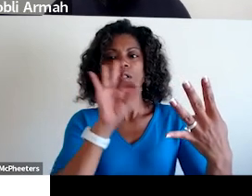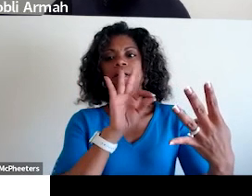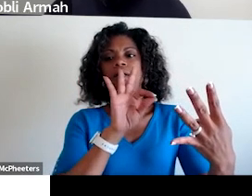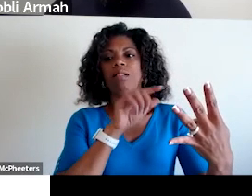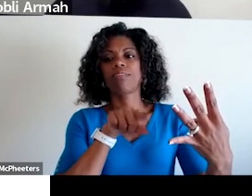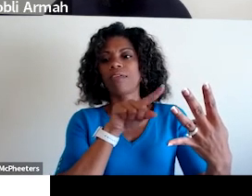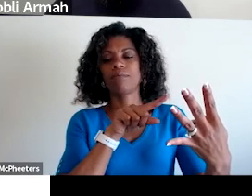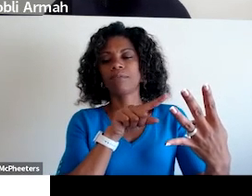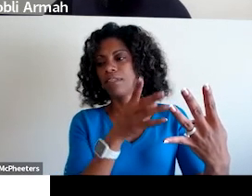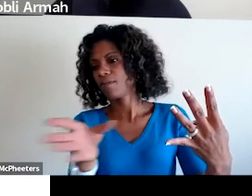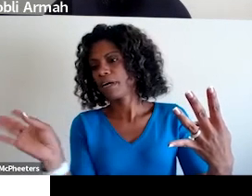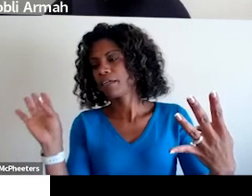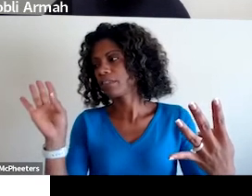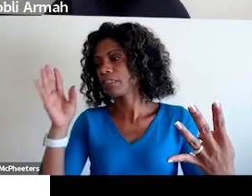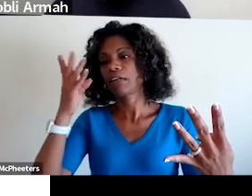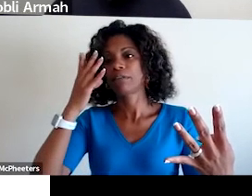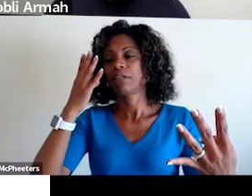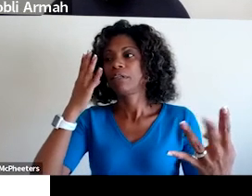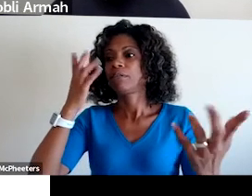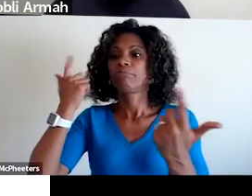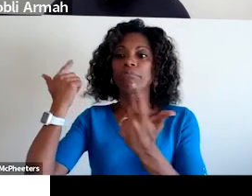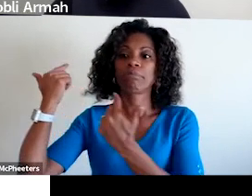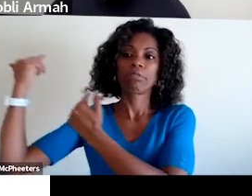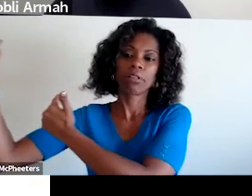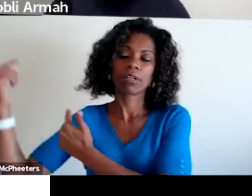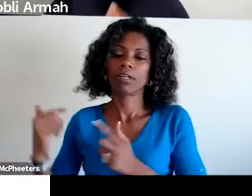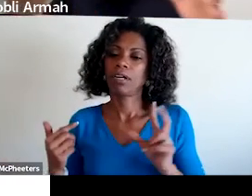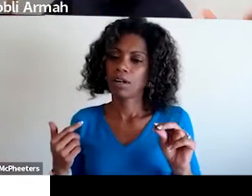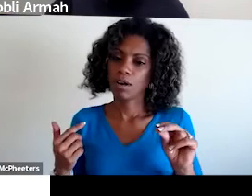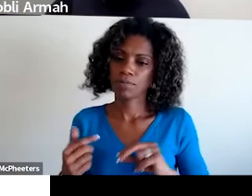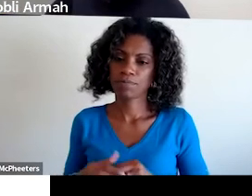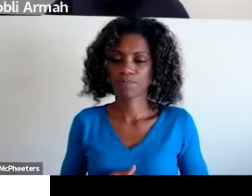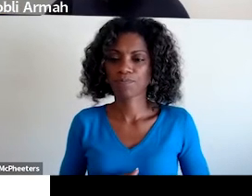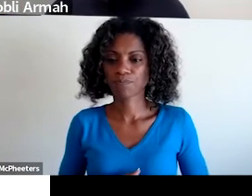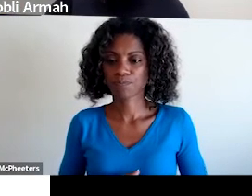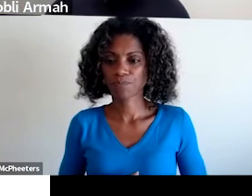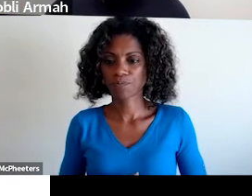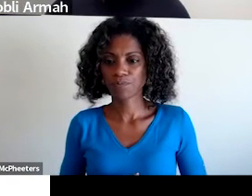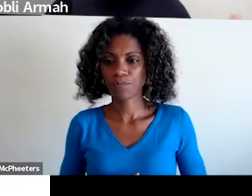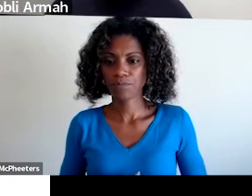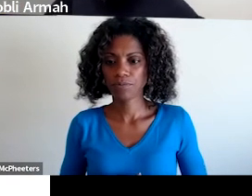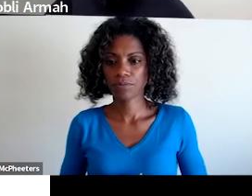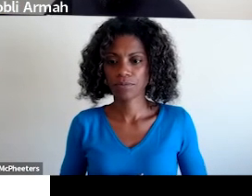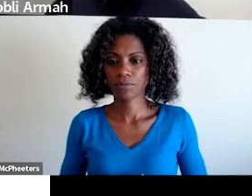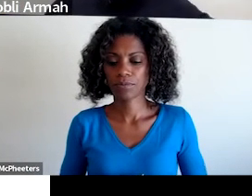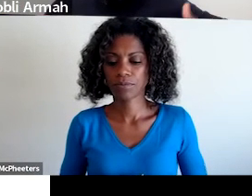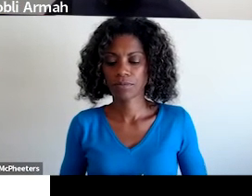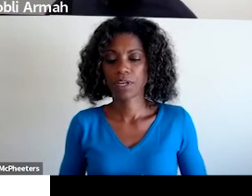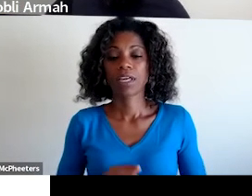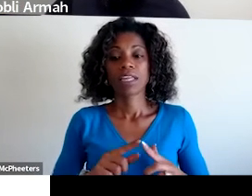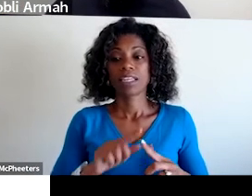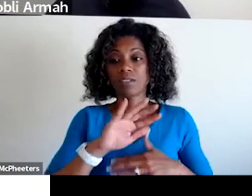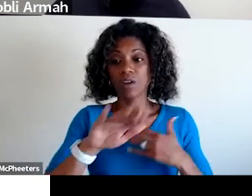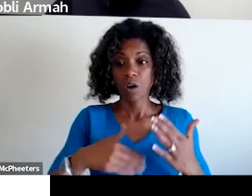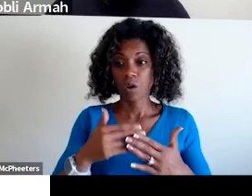engagement and someone asks us, like, how do we get buy-in? My first response is this whole process is illicit to get buy-in, but leadership has to get people to